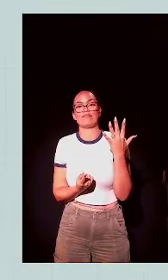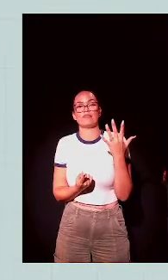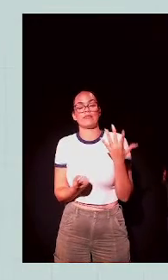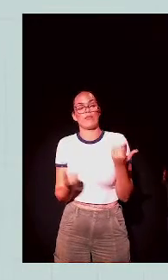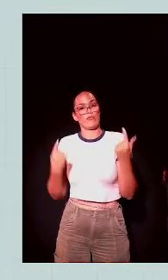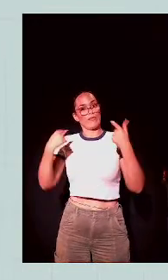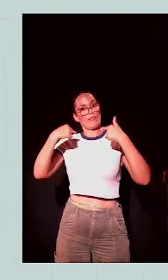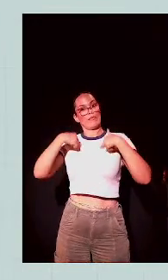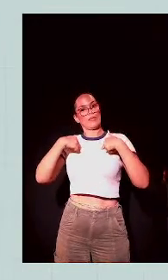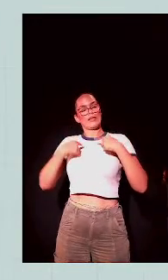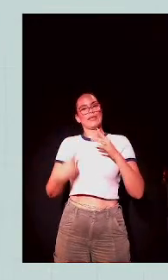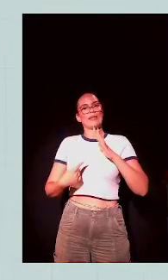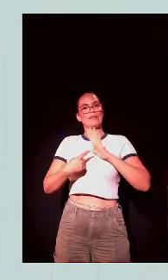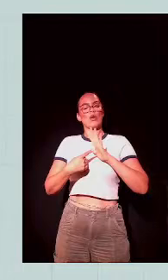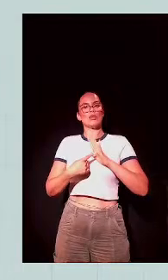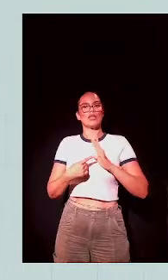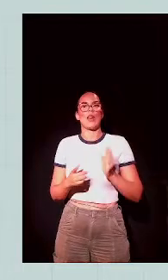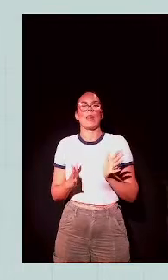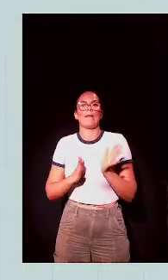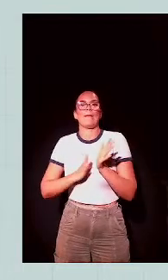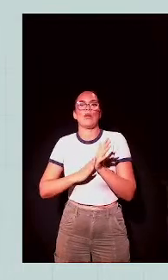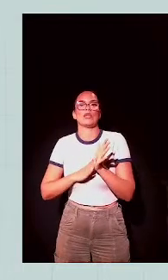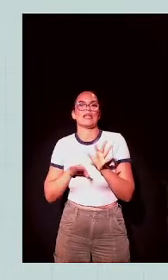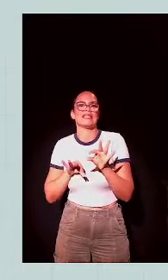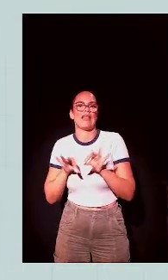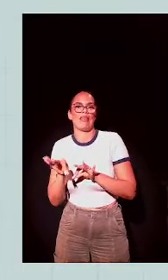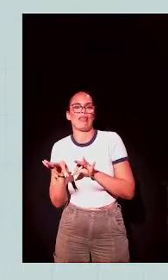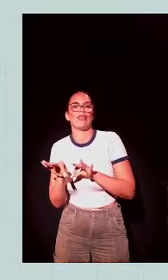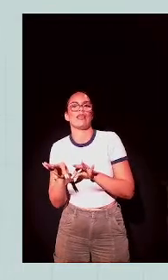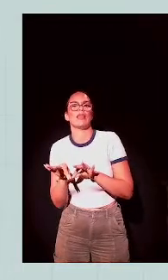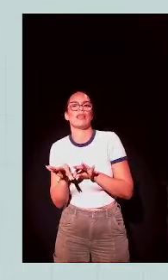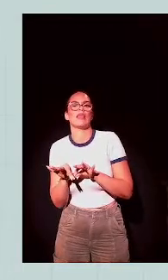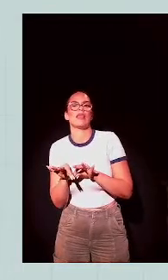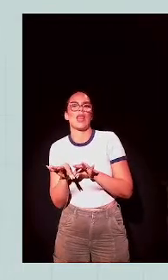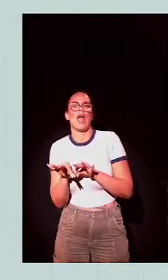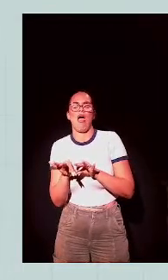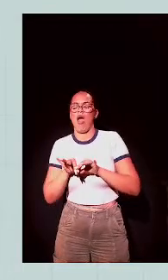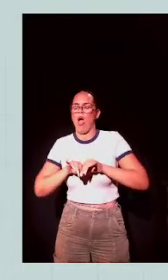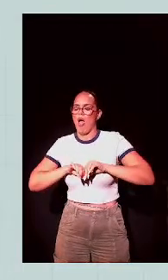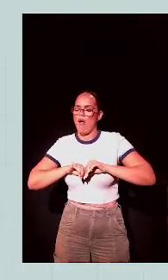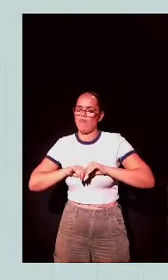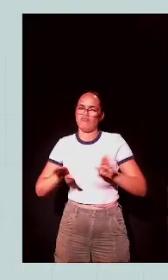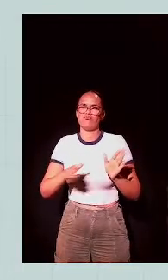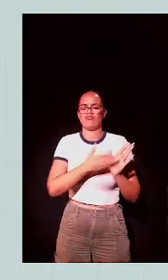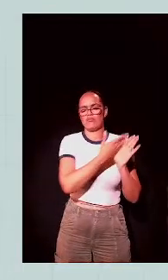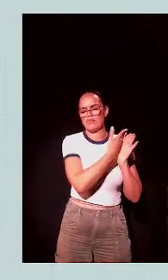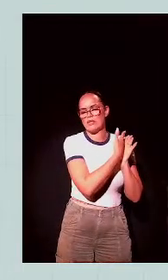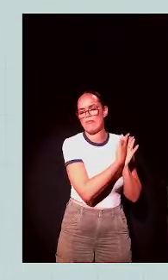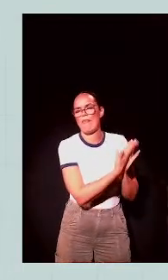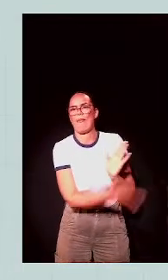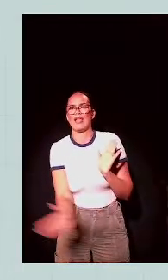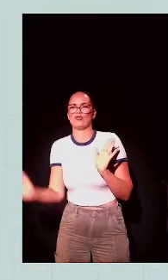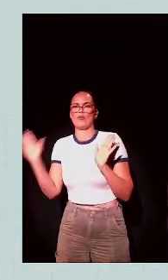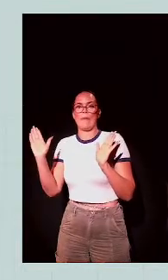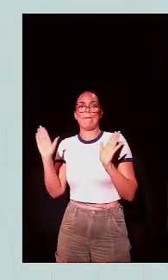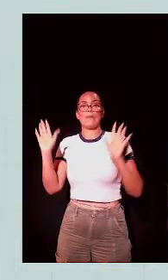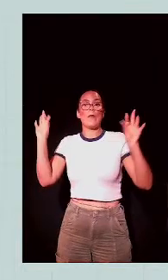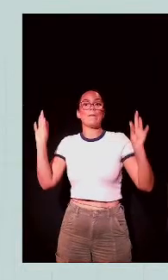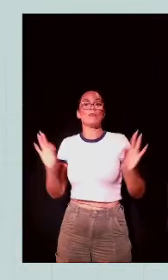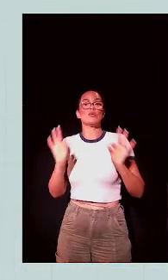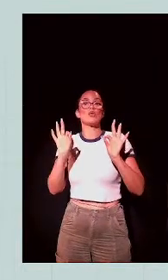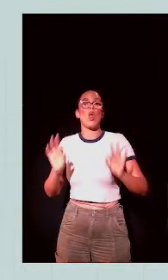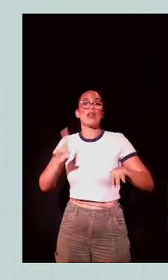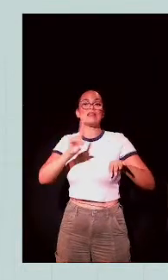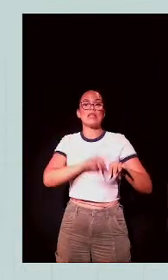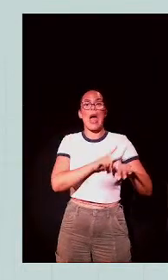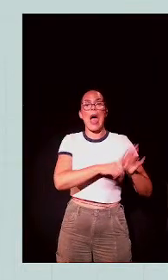the important thing was that the modular synth can operate across the full spectrum of musical timescales